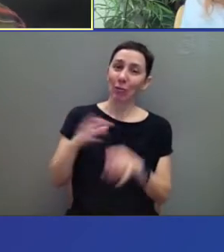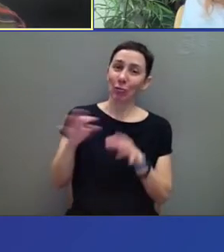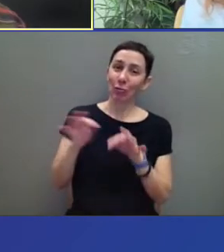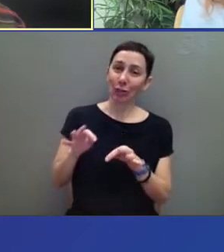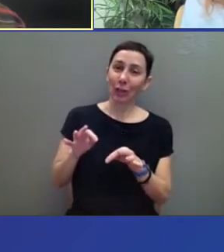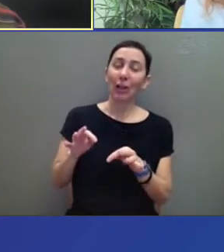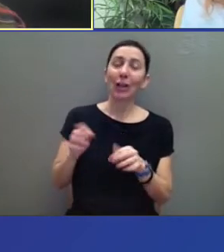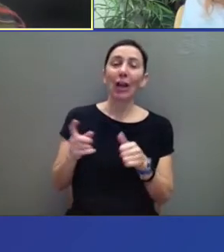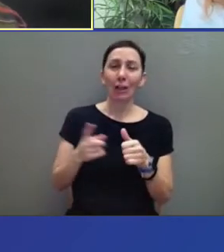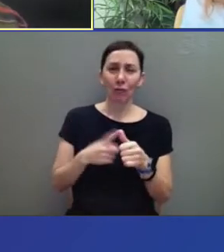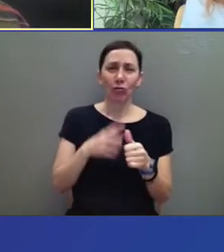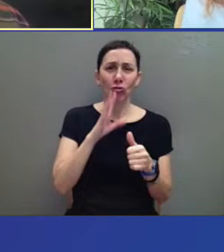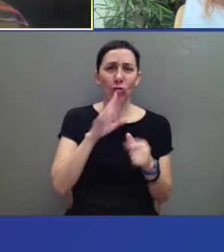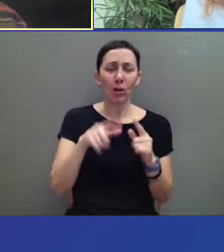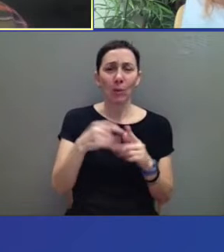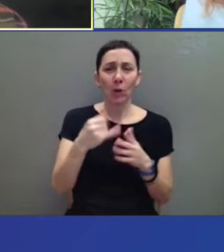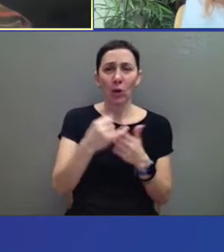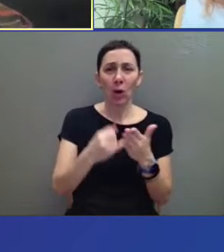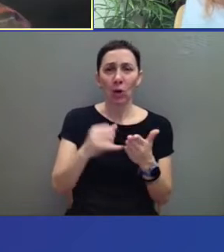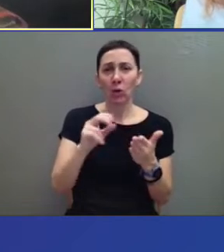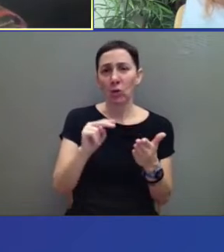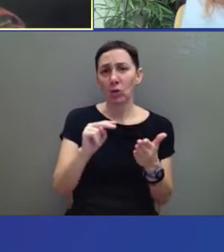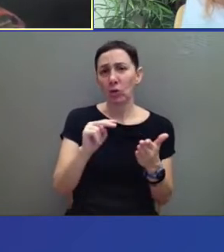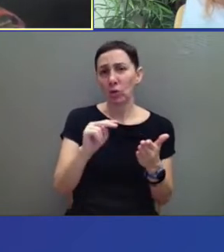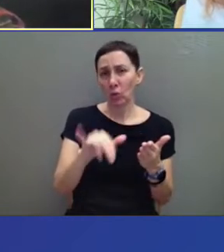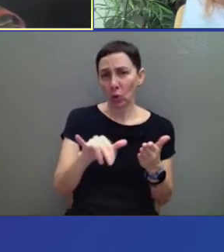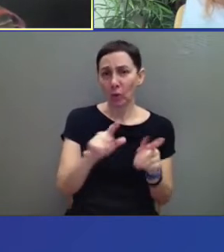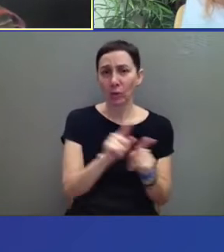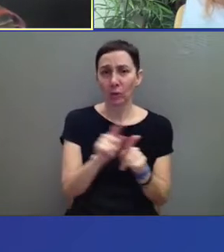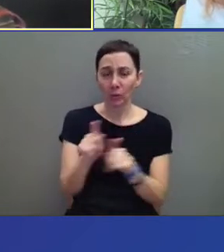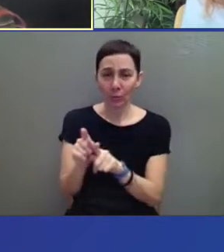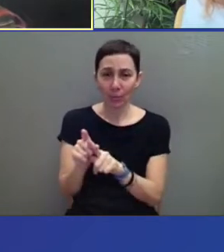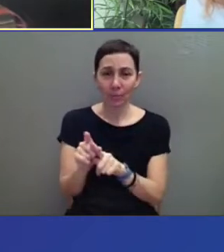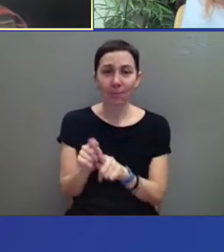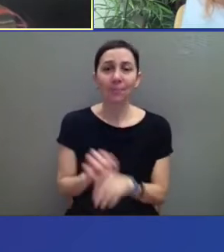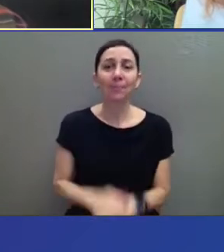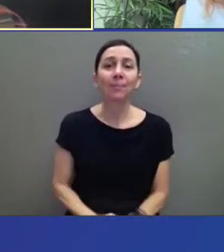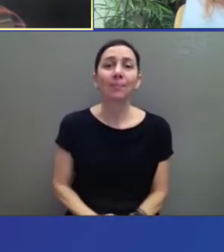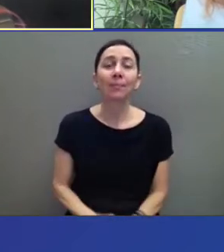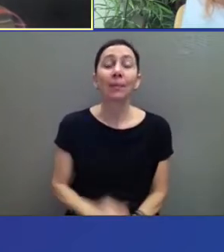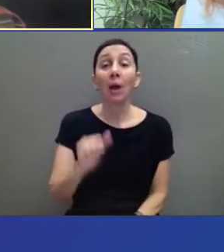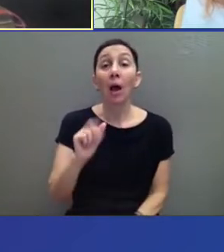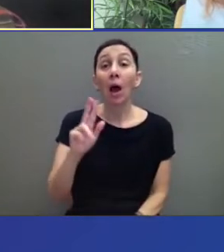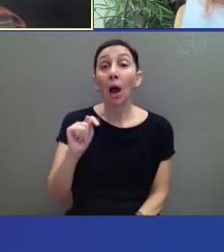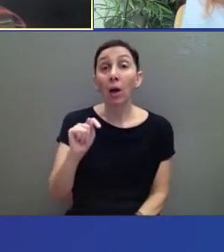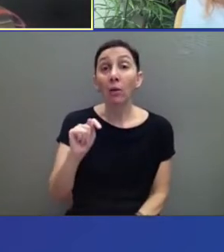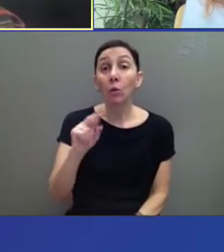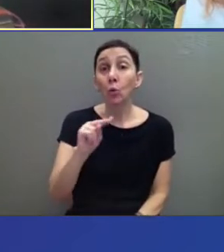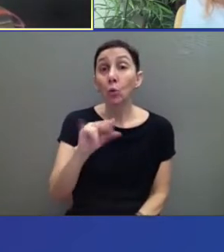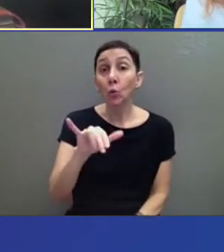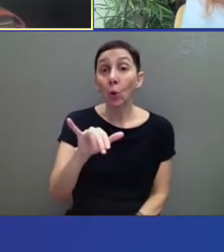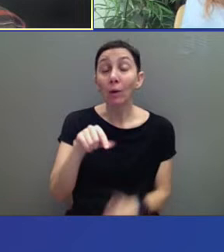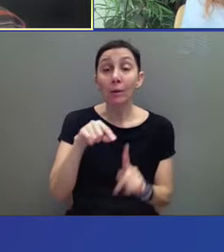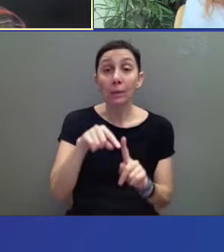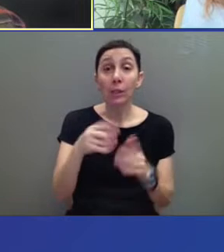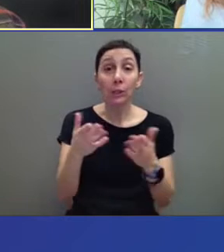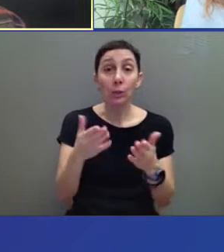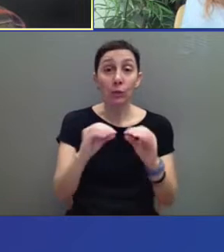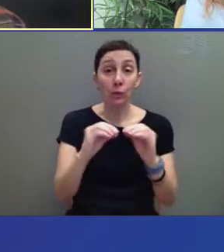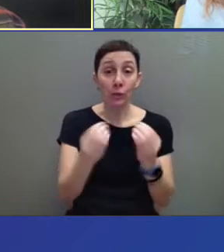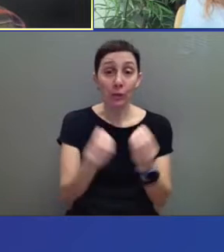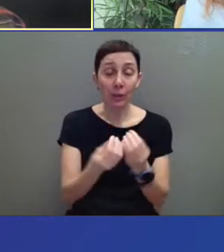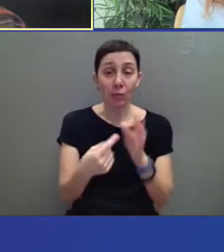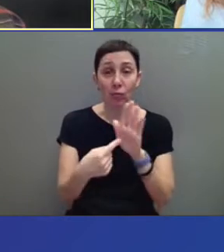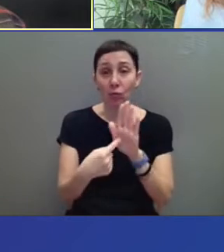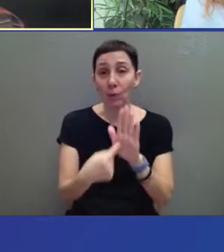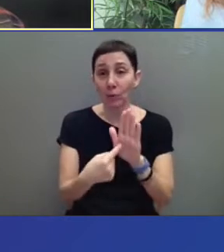Art New York too, to just kind of get people introduced to us. So Art New York is a service organization representing